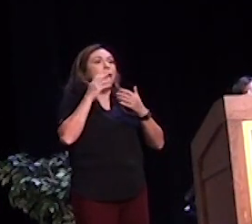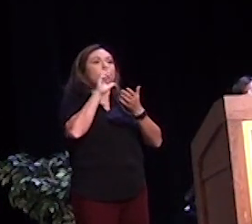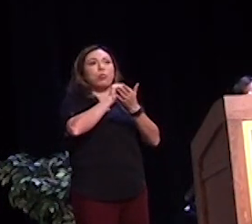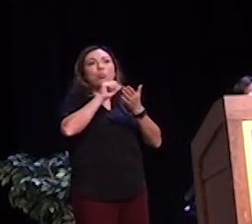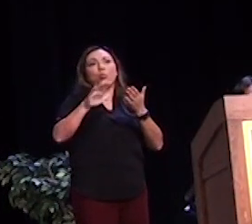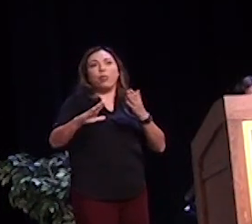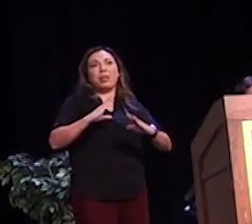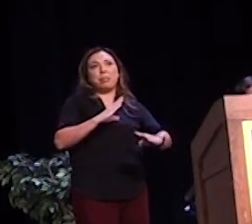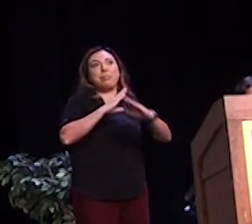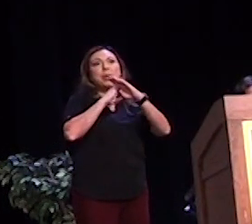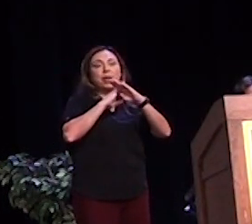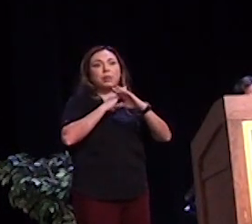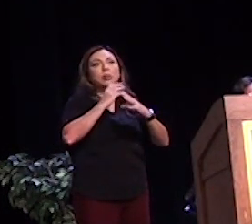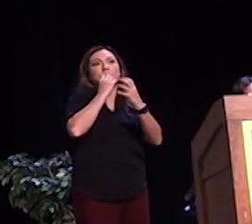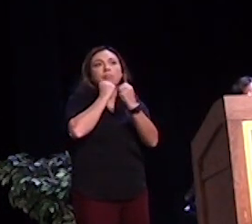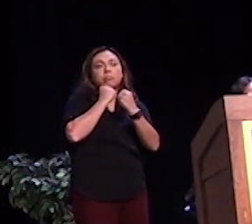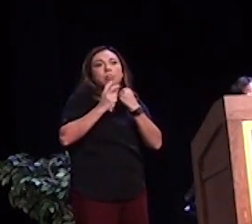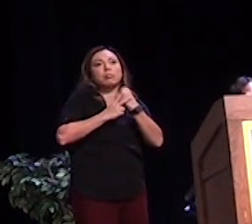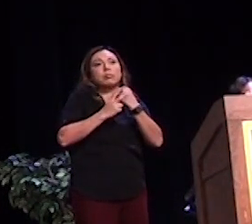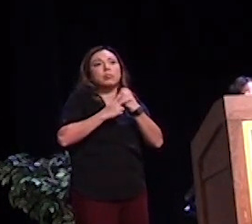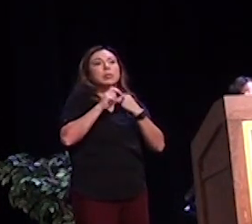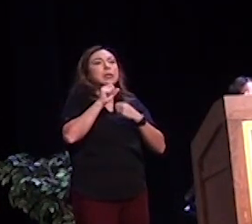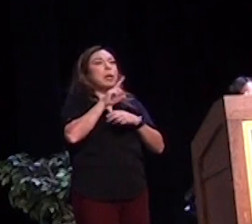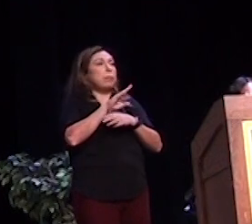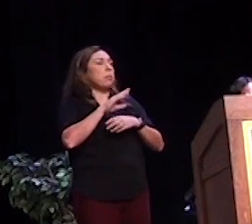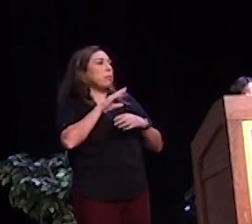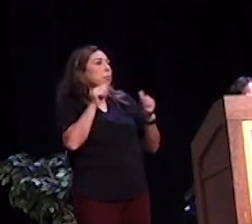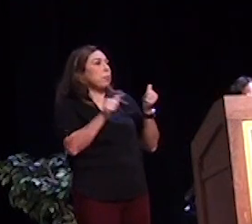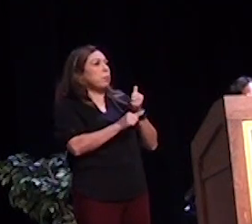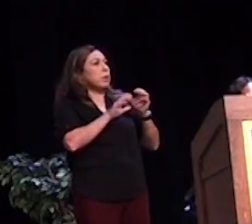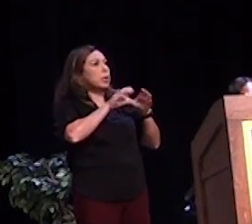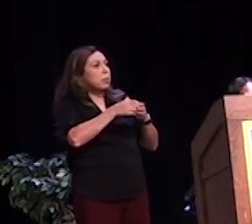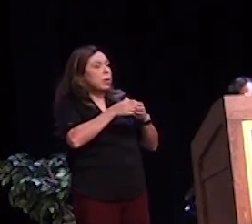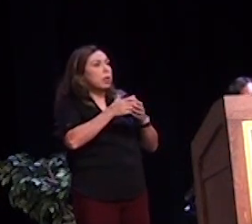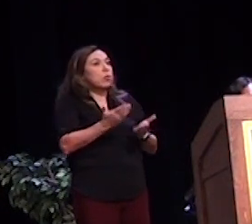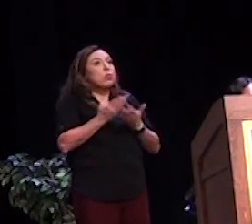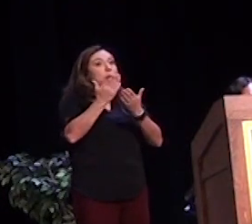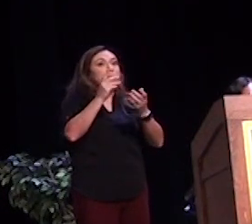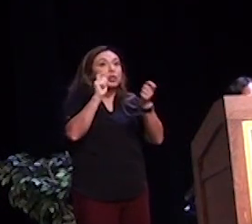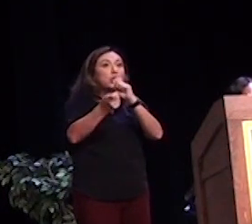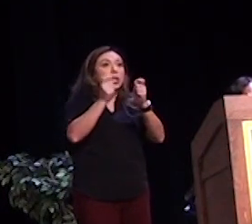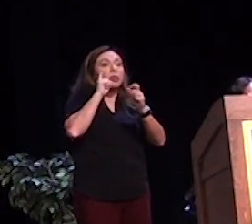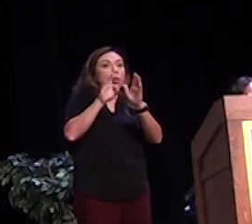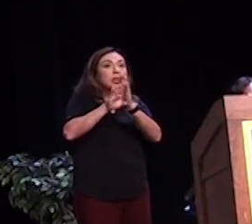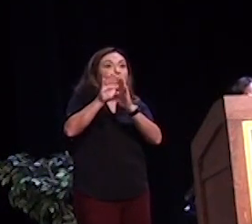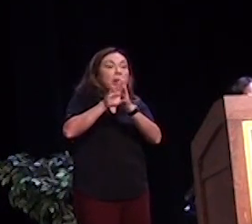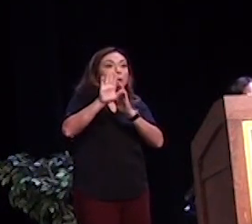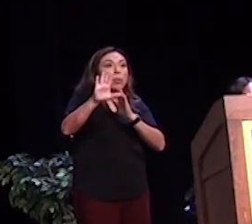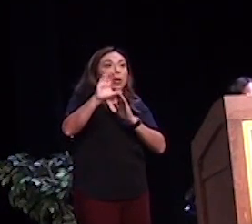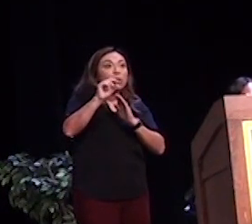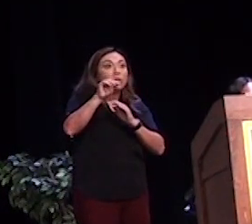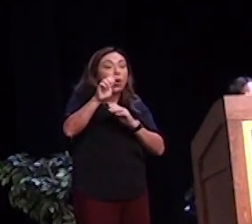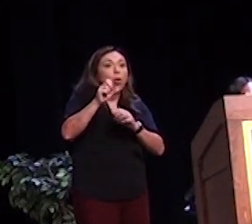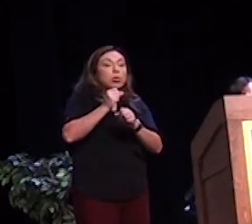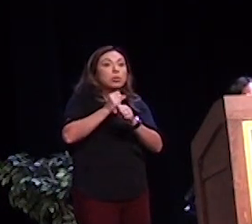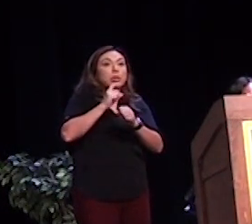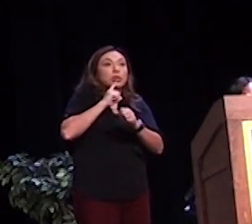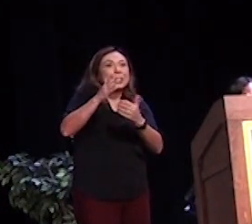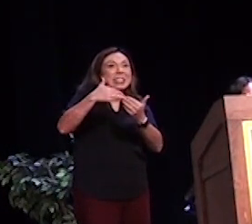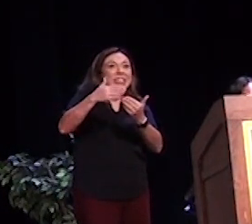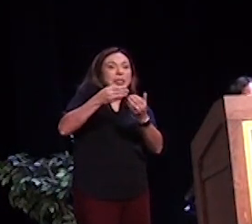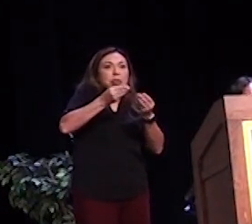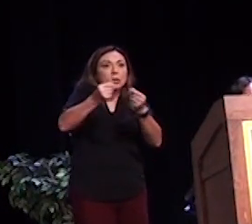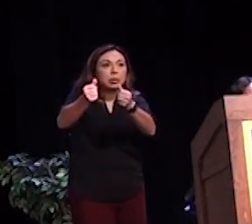Housing Development and Preservation Subcommittee, which helps recommend changes to the city's development code to make it easier to build